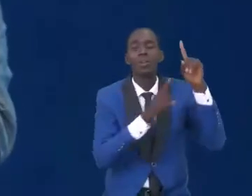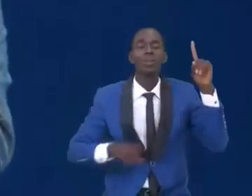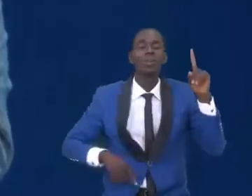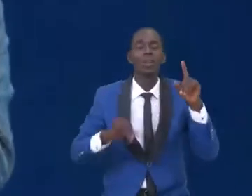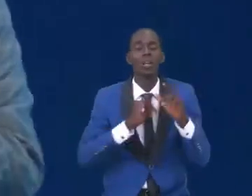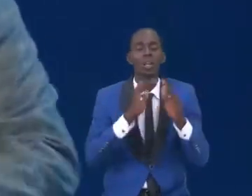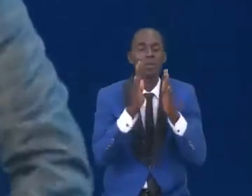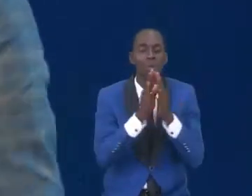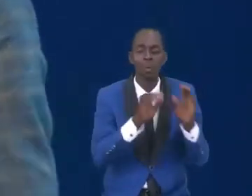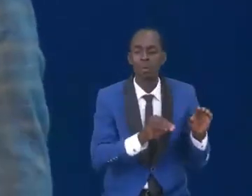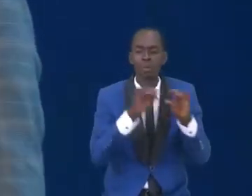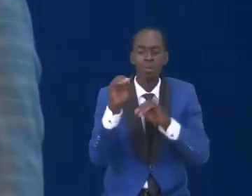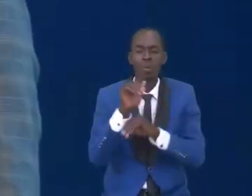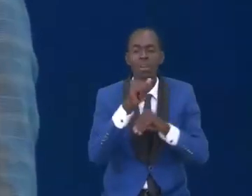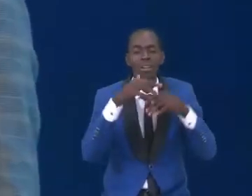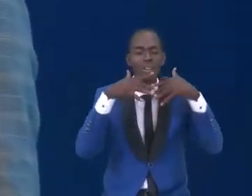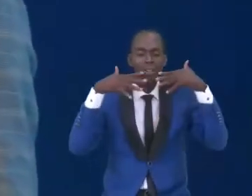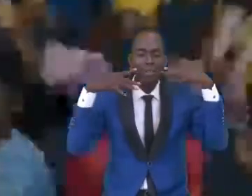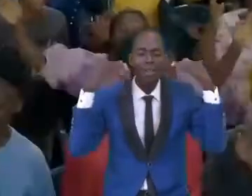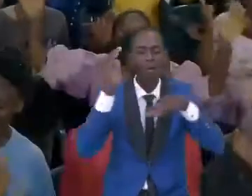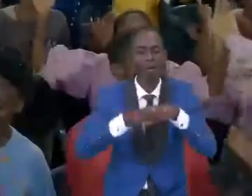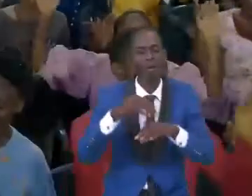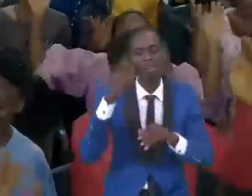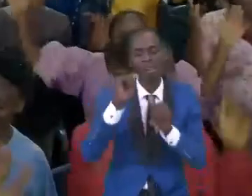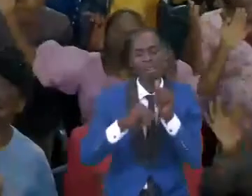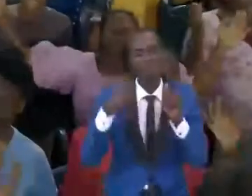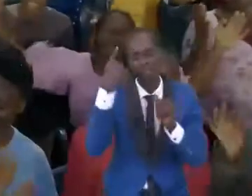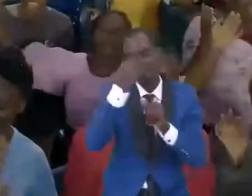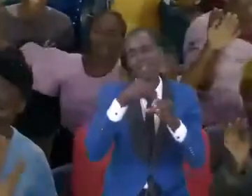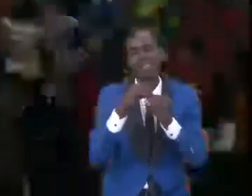put a smile on every face.